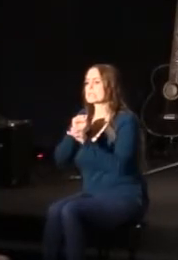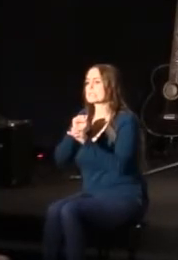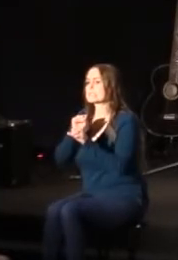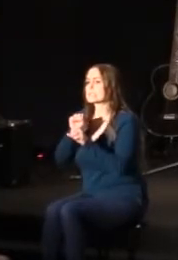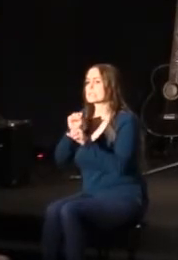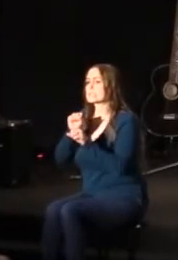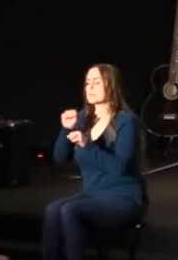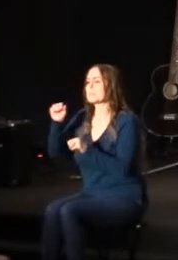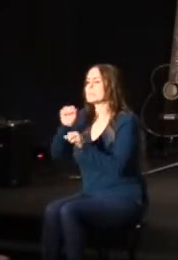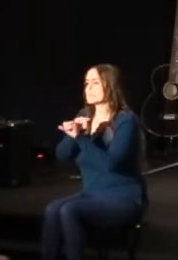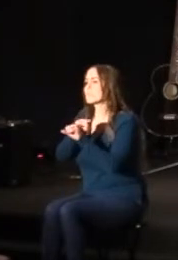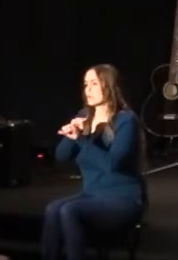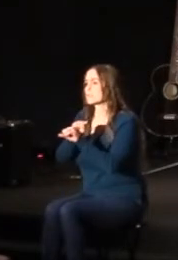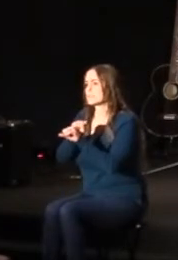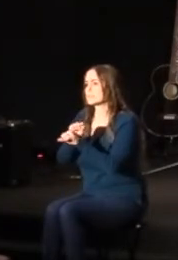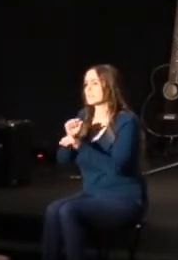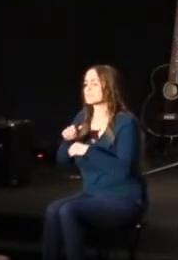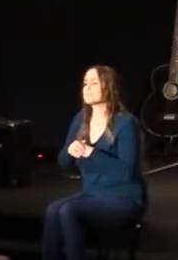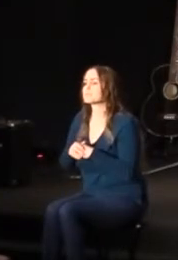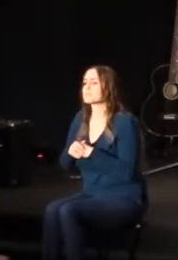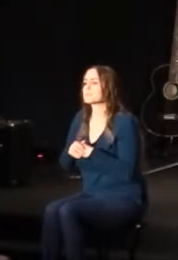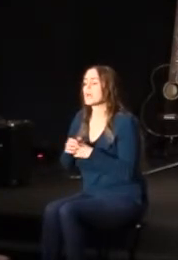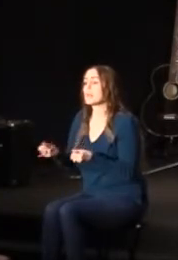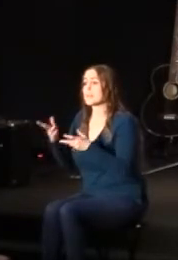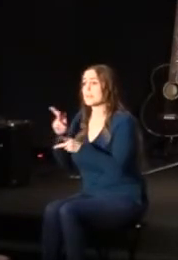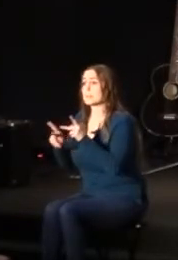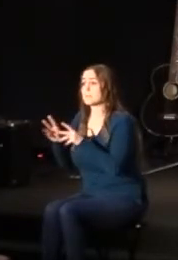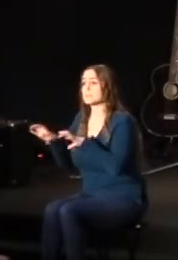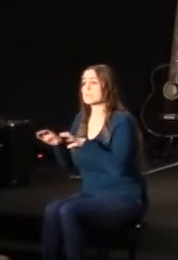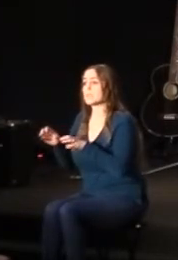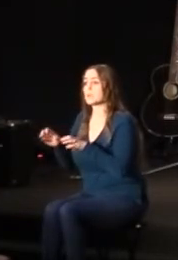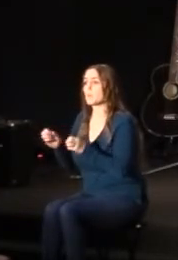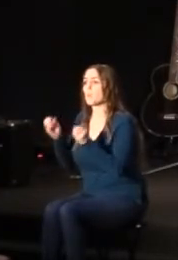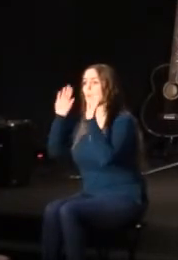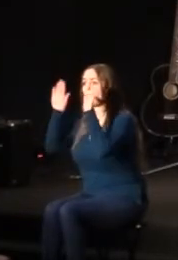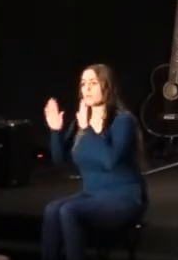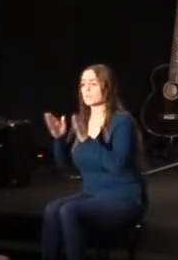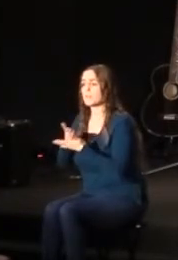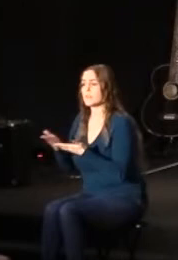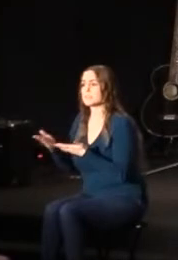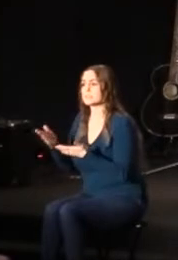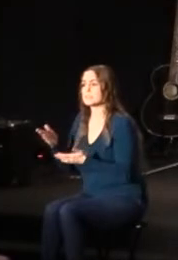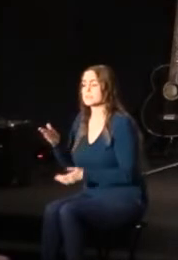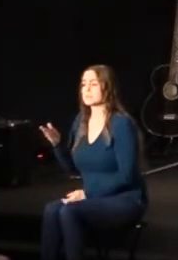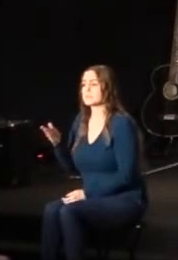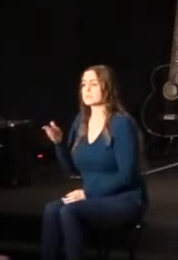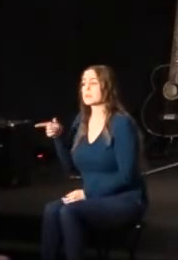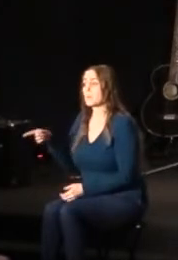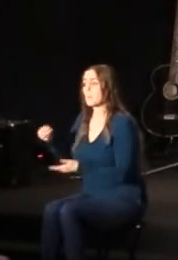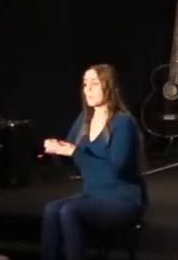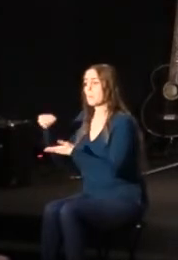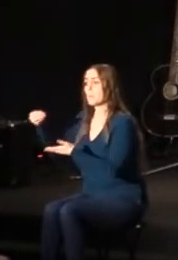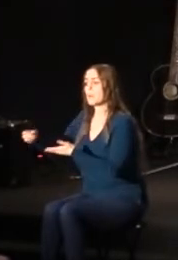slavery. There are a lot of wonderful people who did a lot of wonderful things. And Francis Wright bought 2,000 of acres in